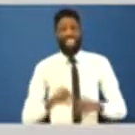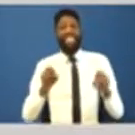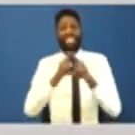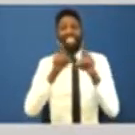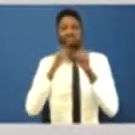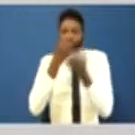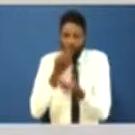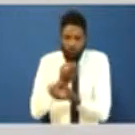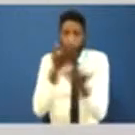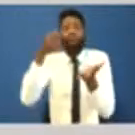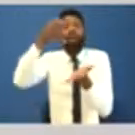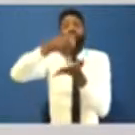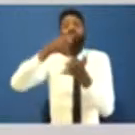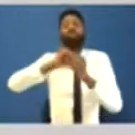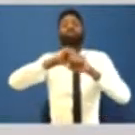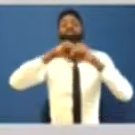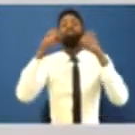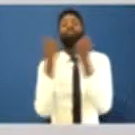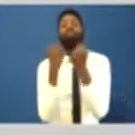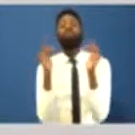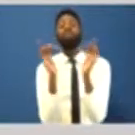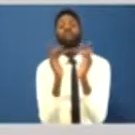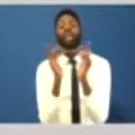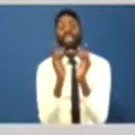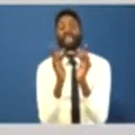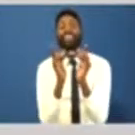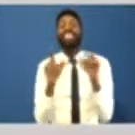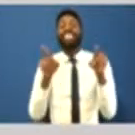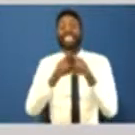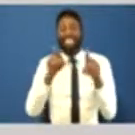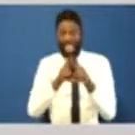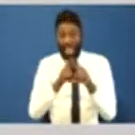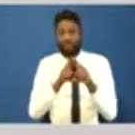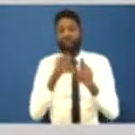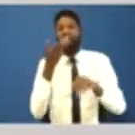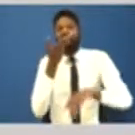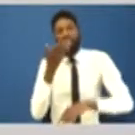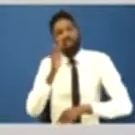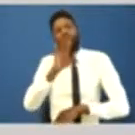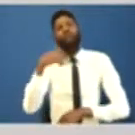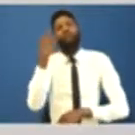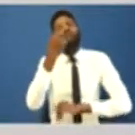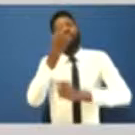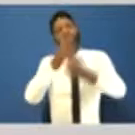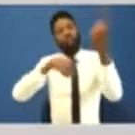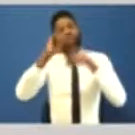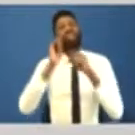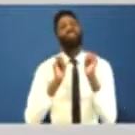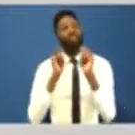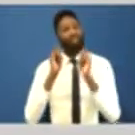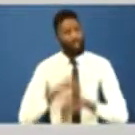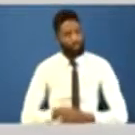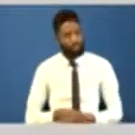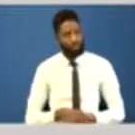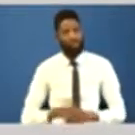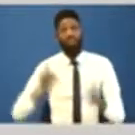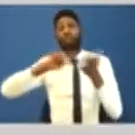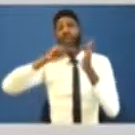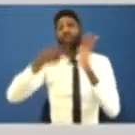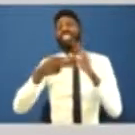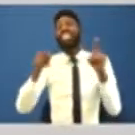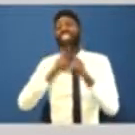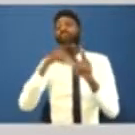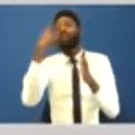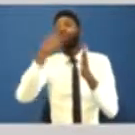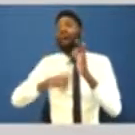the social media also give a feedback on who has been awarded how much the project is going to